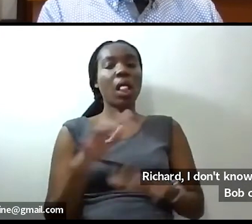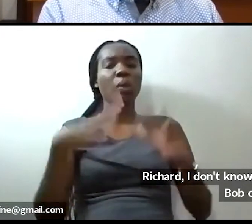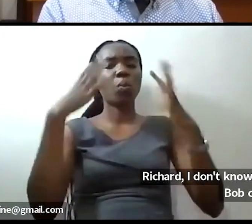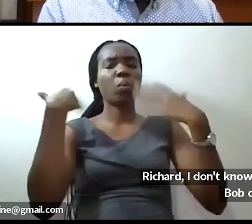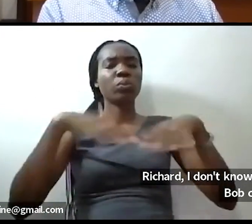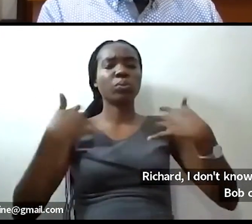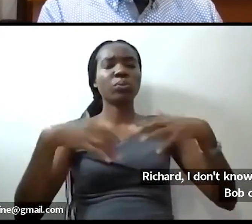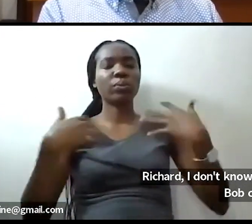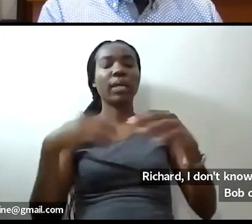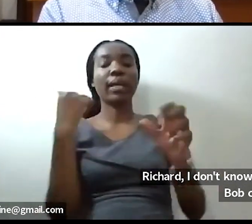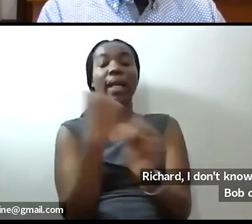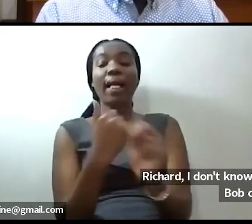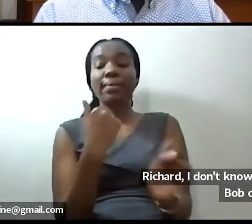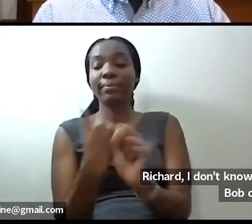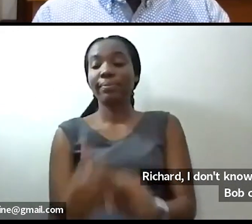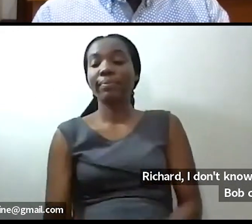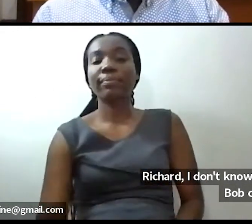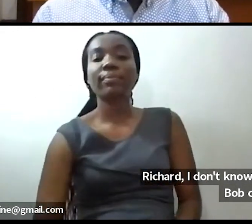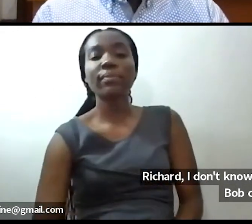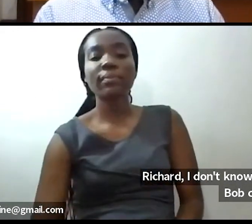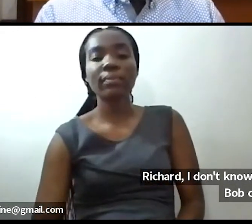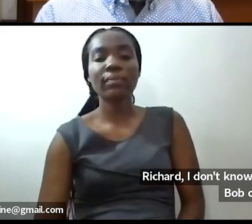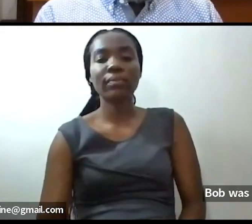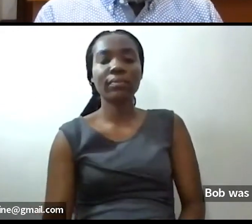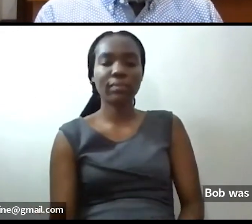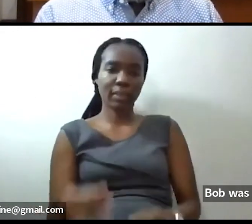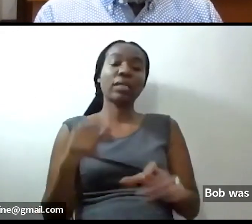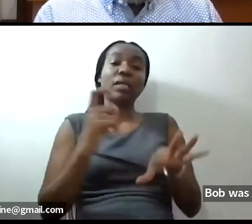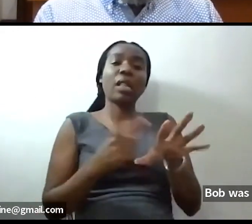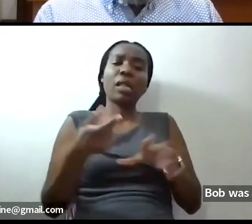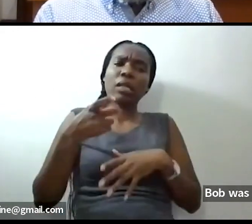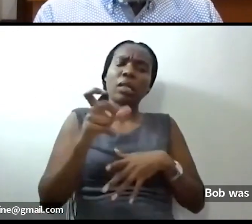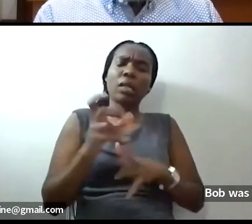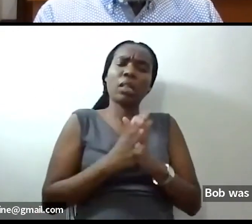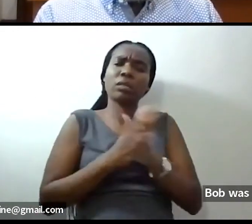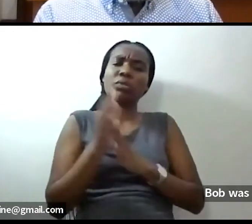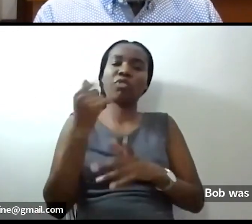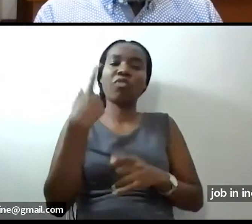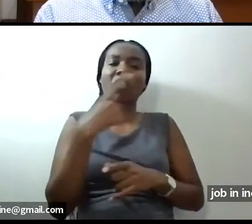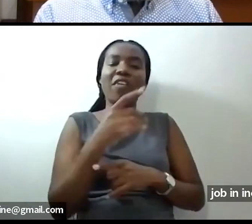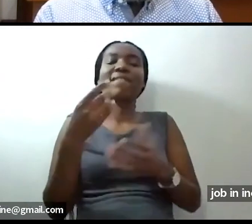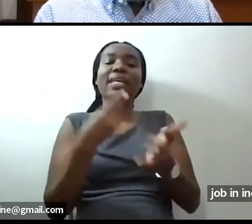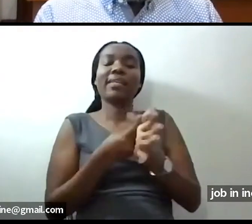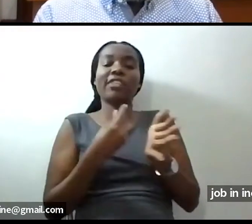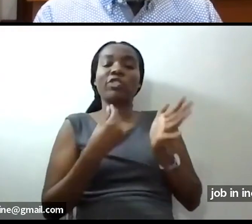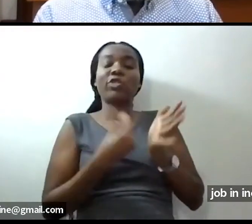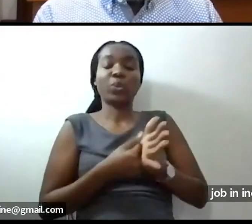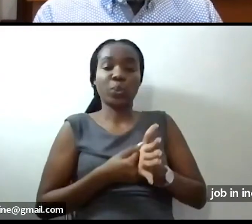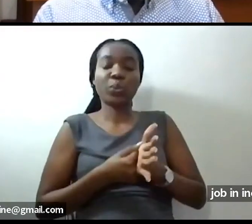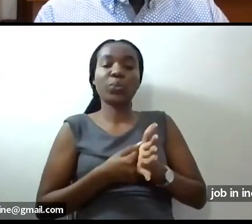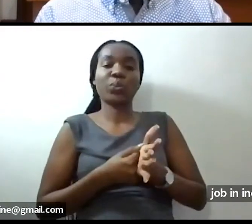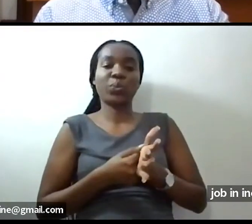amazing job in increasing our appetite for financial